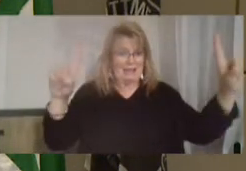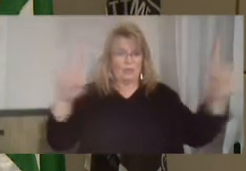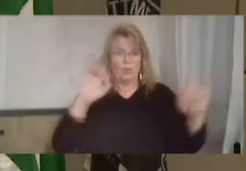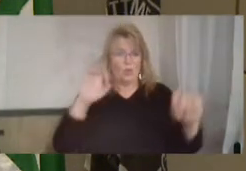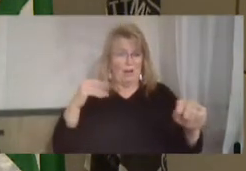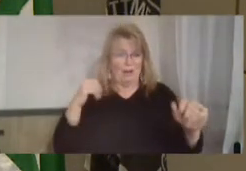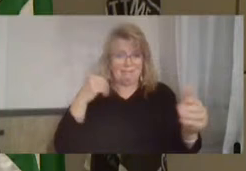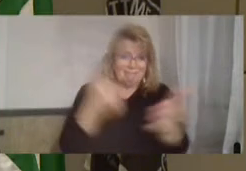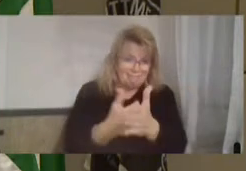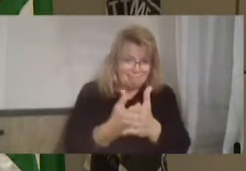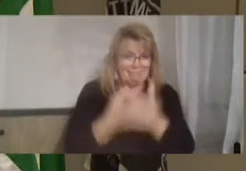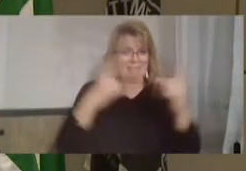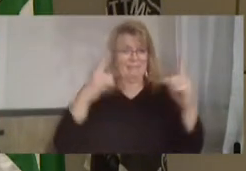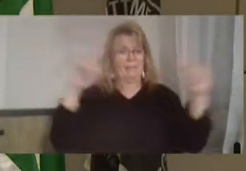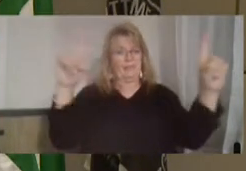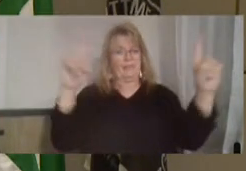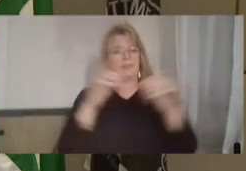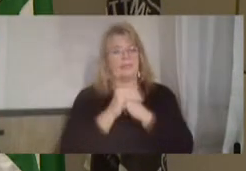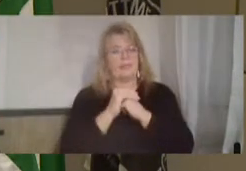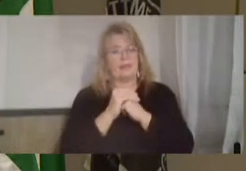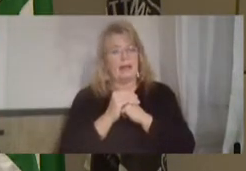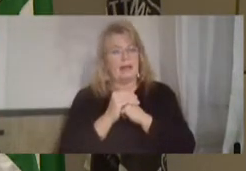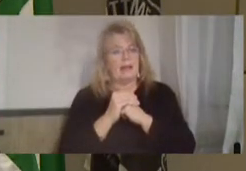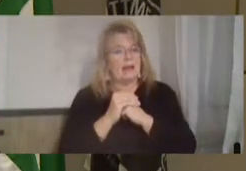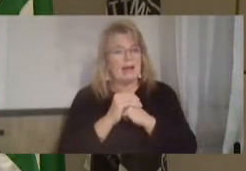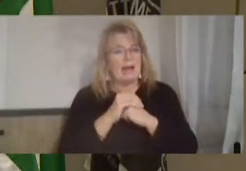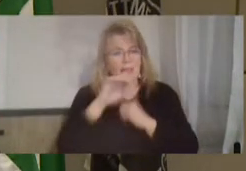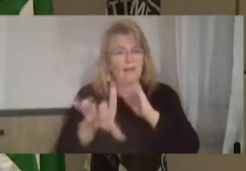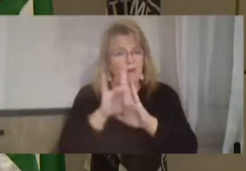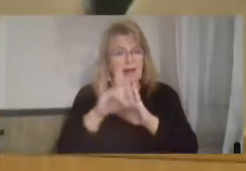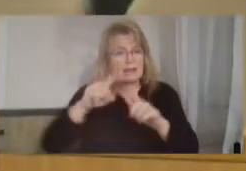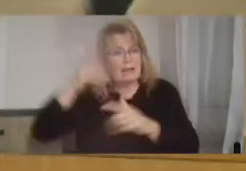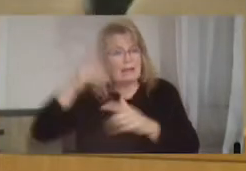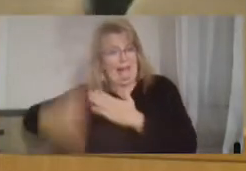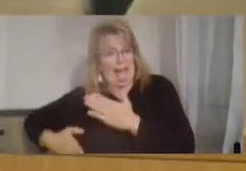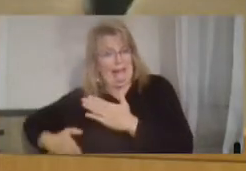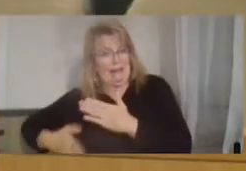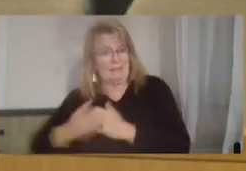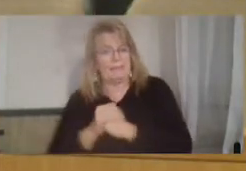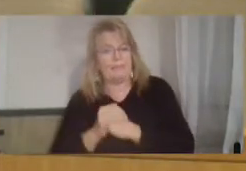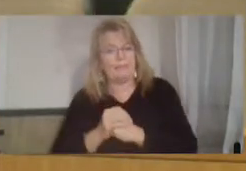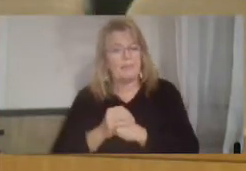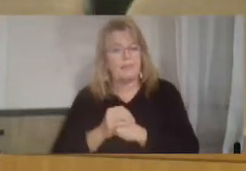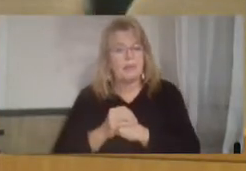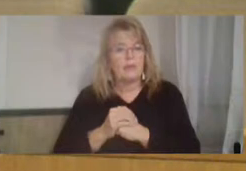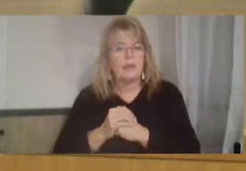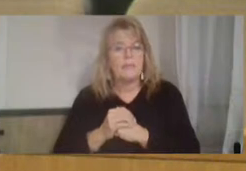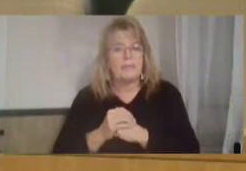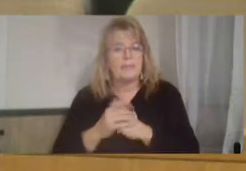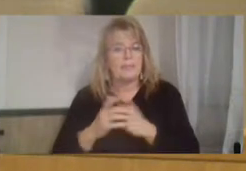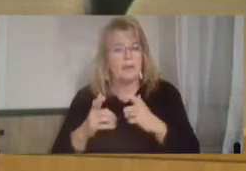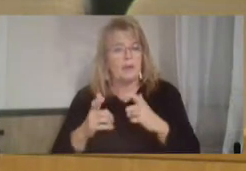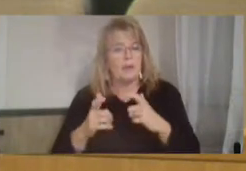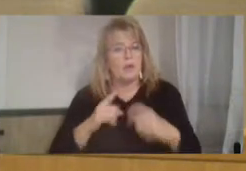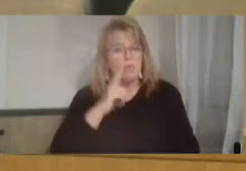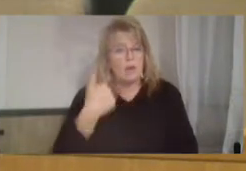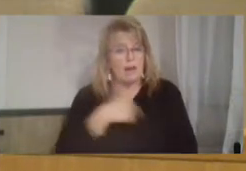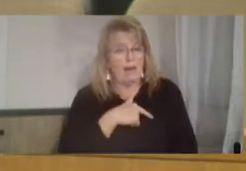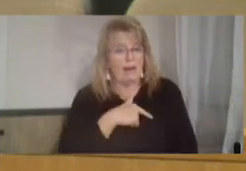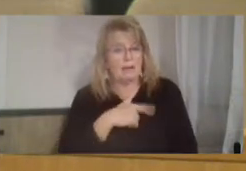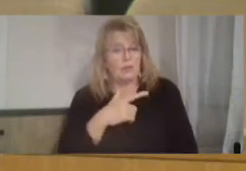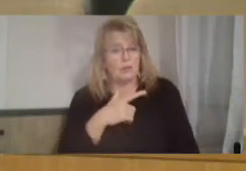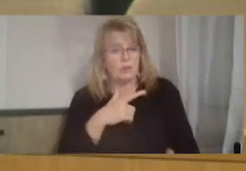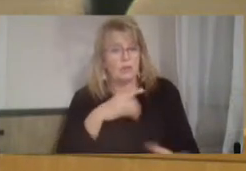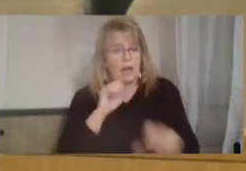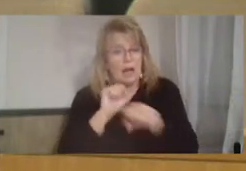not find that out until the back end of the tracking piece. So. Yeah, and I'll just say that on large projects like this, I work closely with General Services and